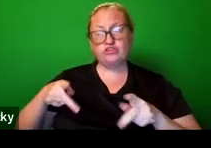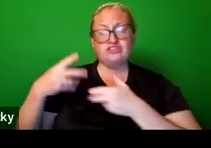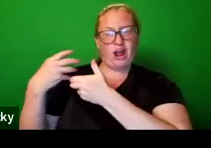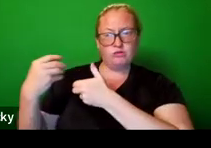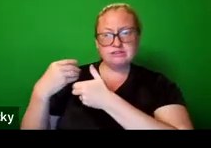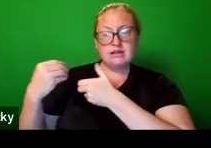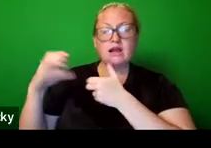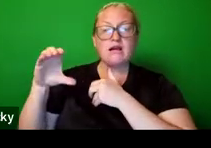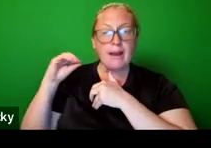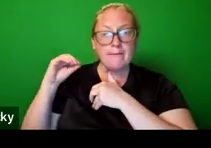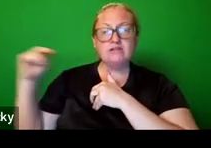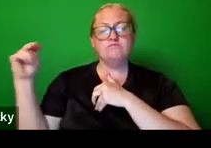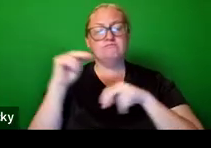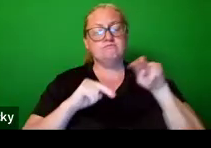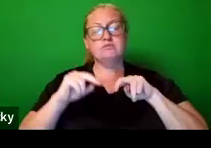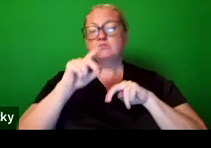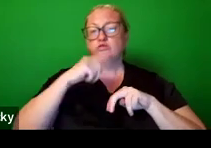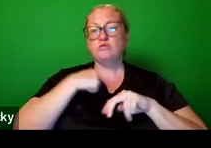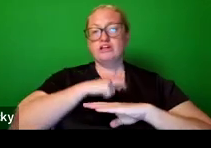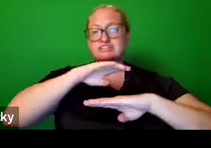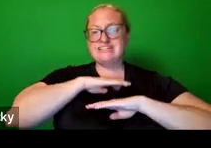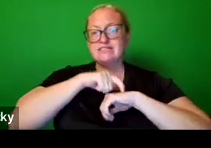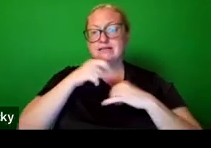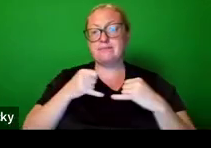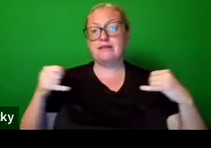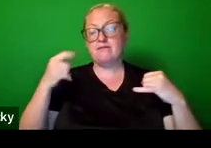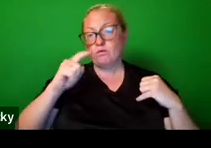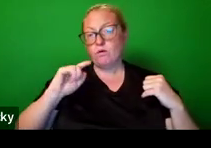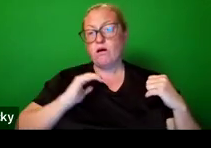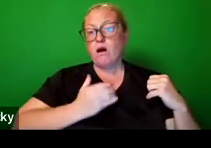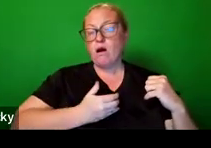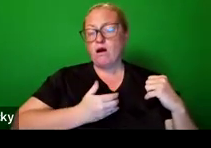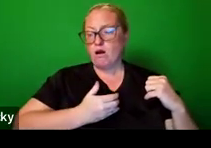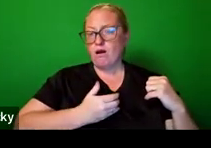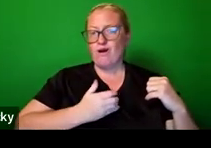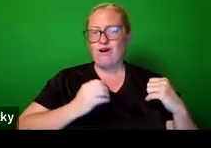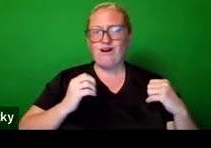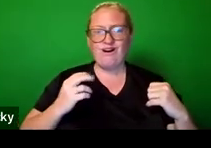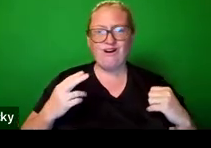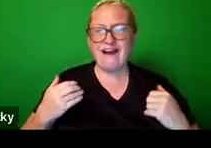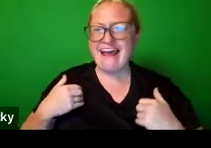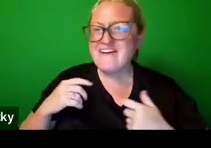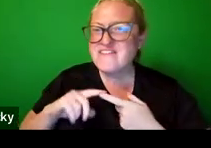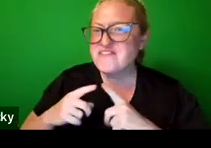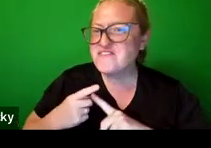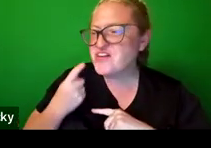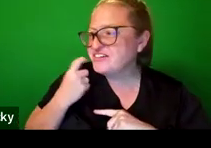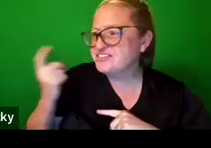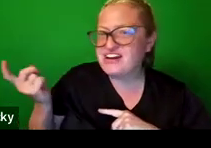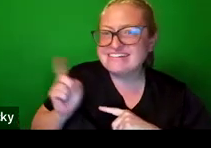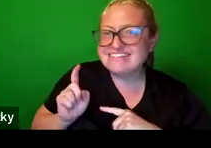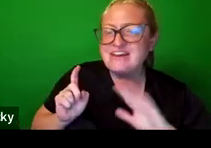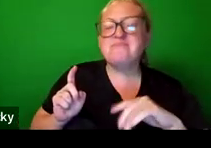ensure that we are meeting timelines for our, I have a friend that just visited here,